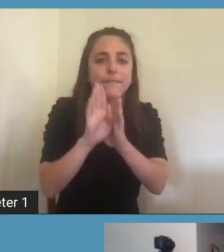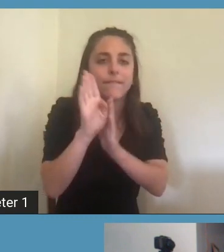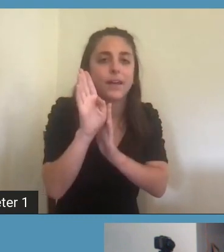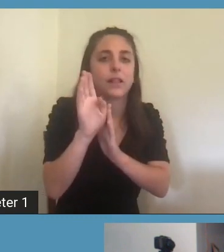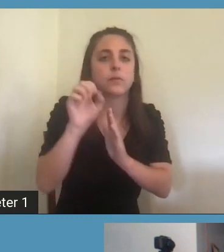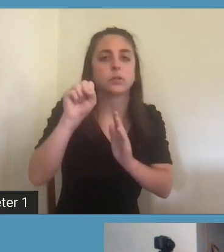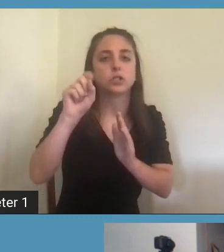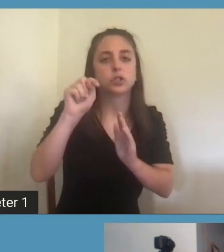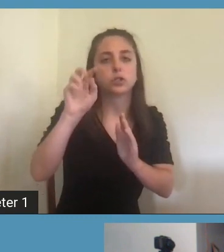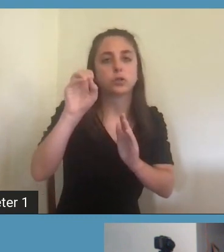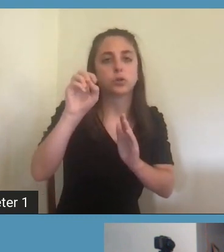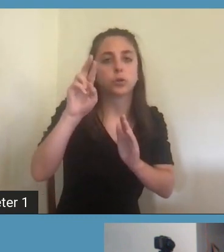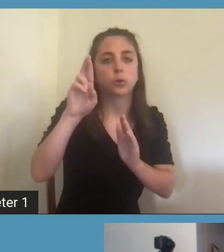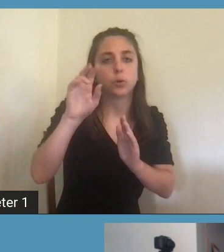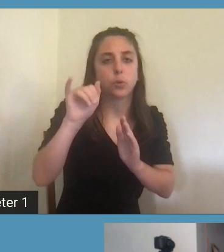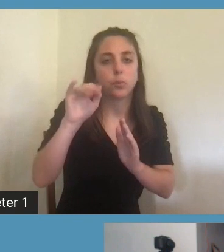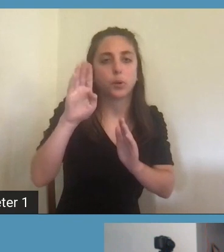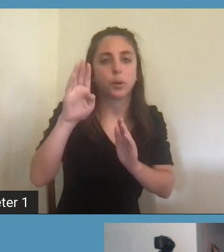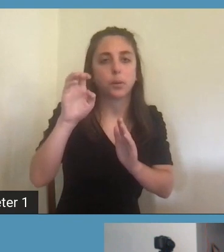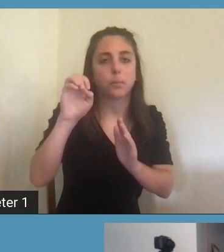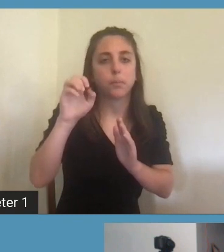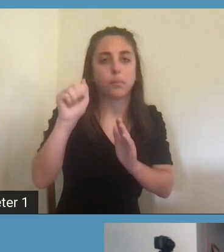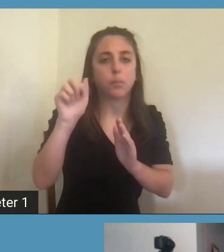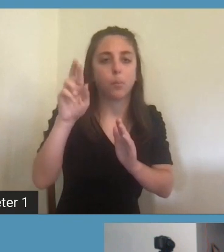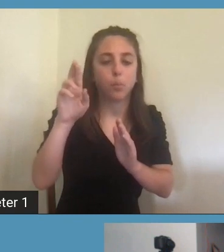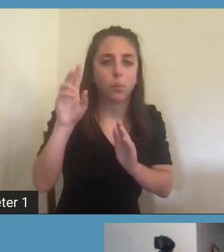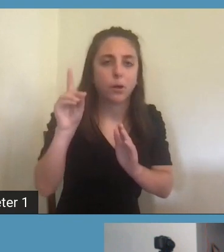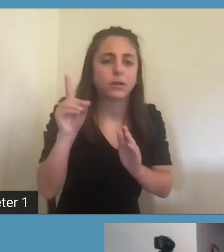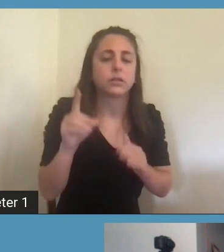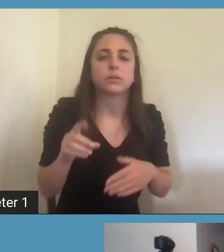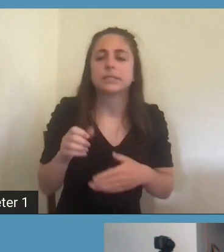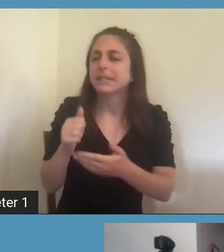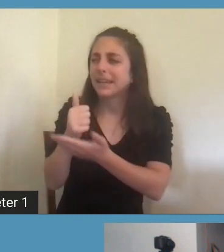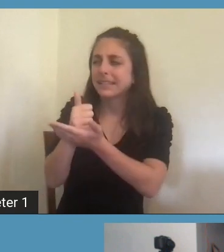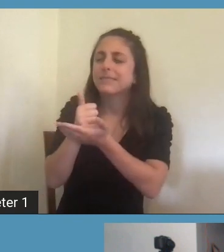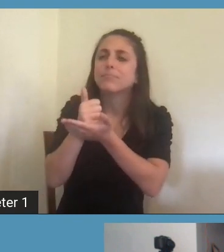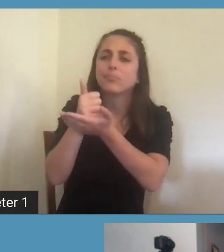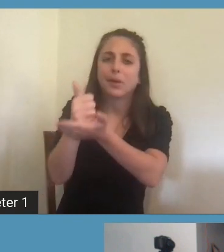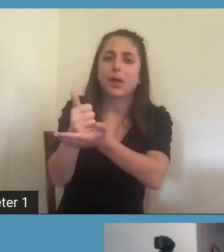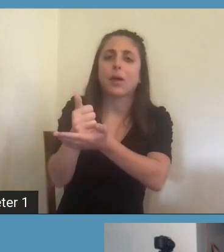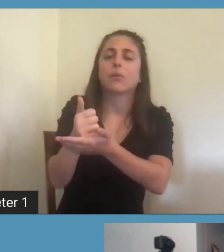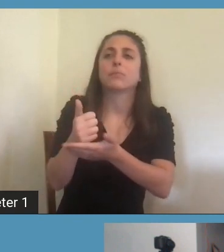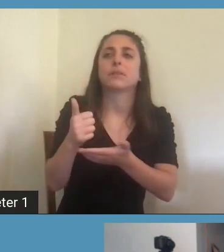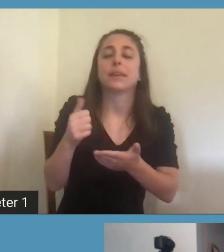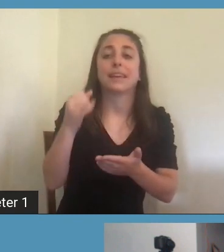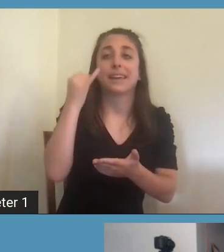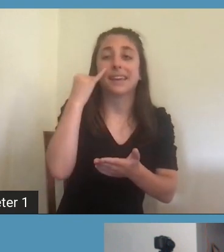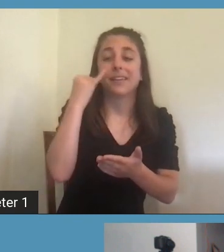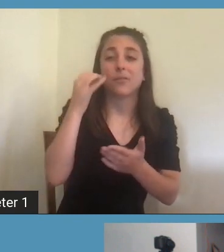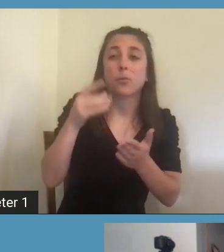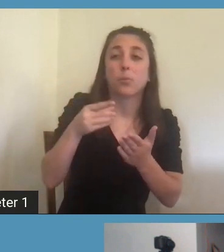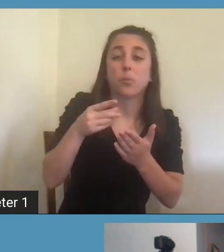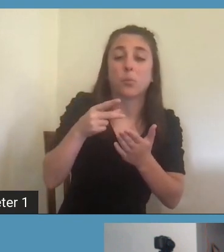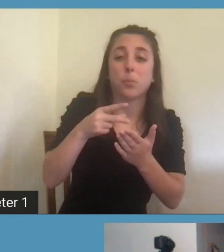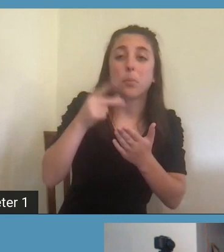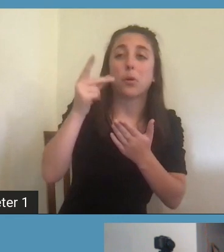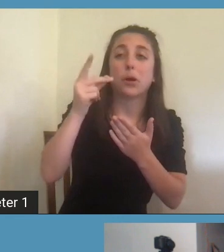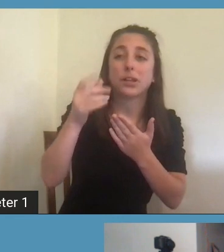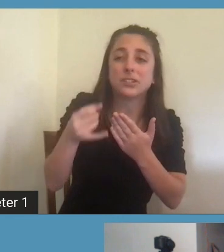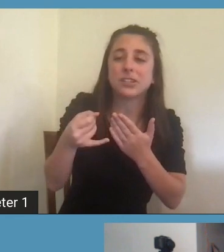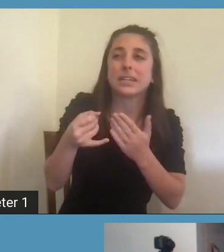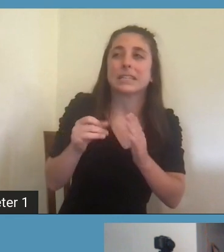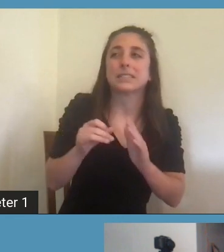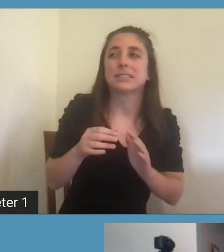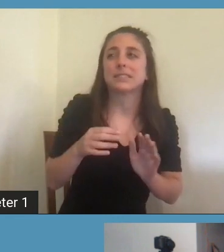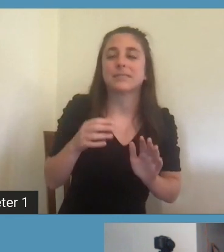Yeah, I think that's really helpful. If you don't really know what a project needs to be, but you have